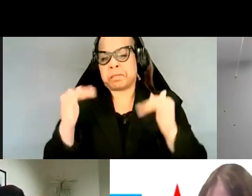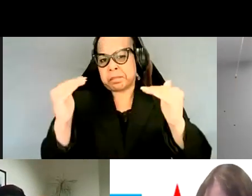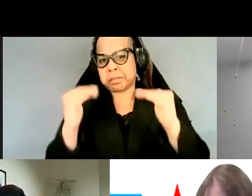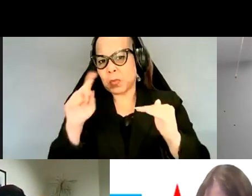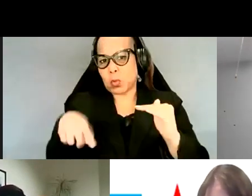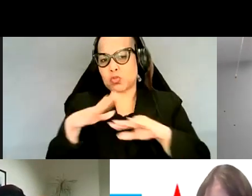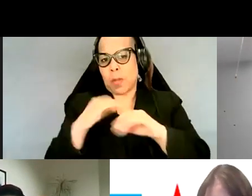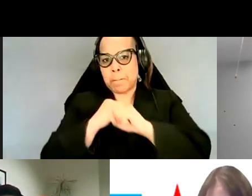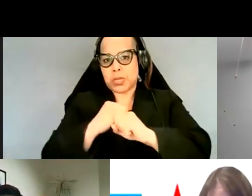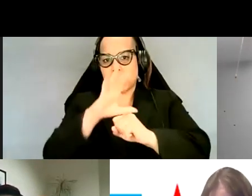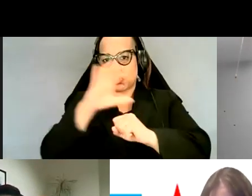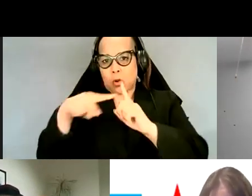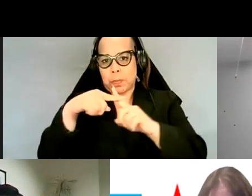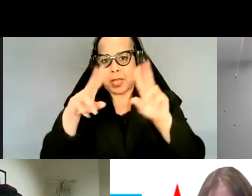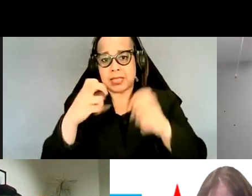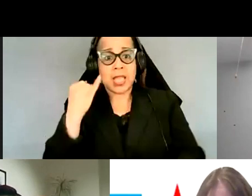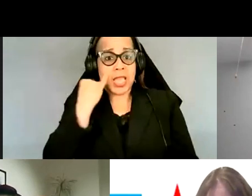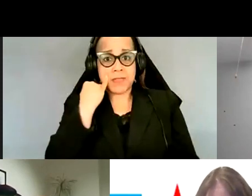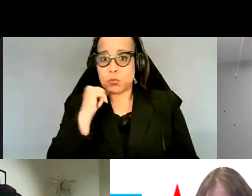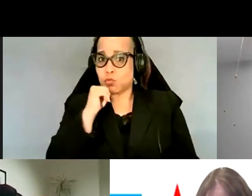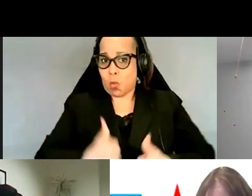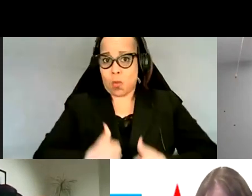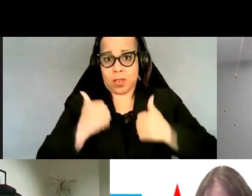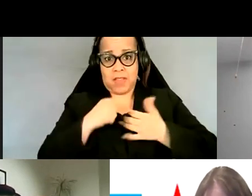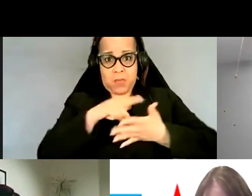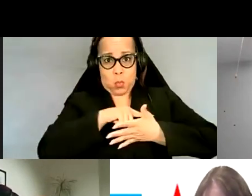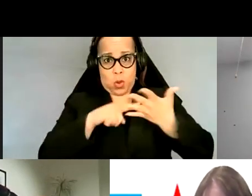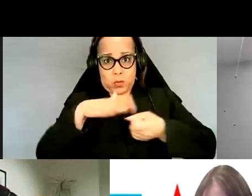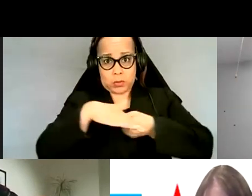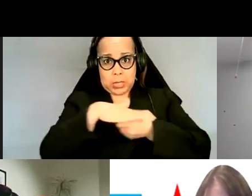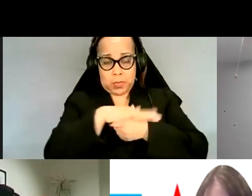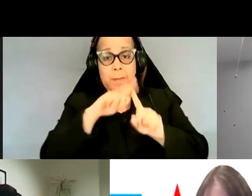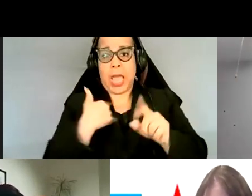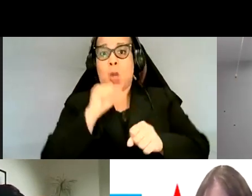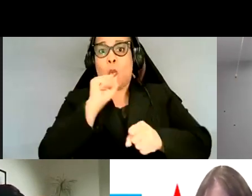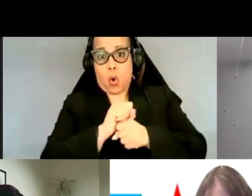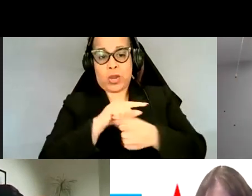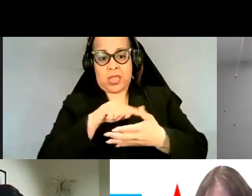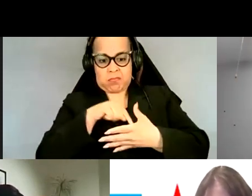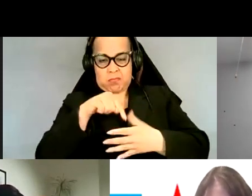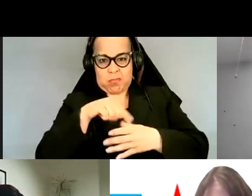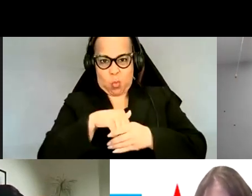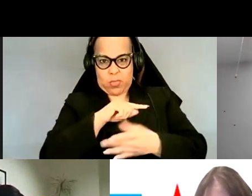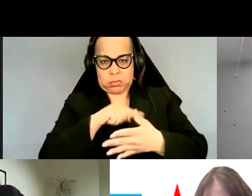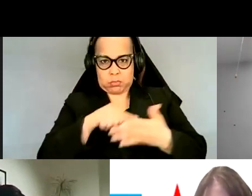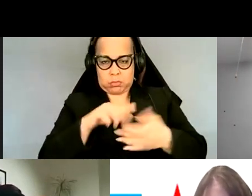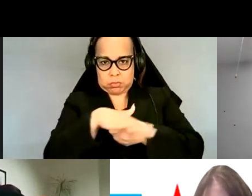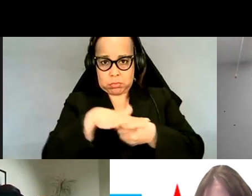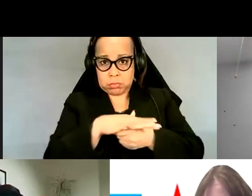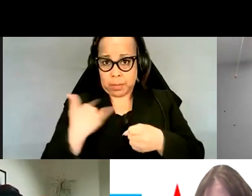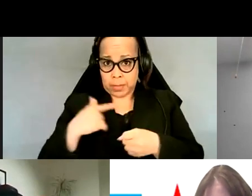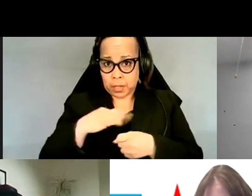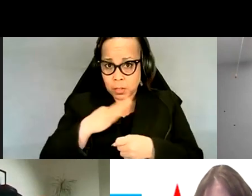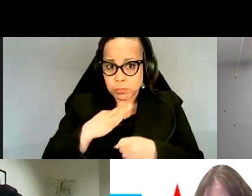Protect Chicago Plus. So if you don't live in one of those neighborhoods, but you work in one of those neighborhoods, are you eligible